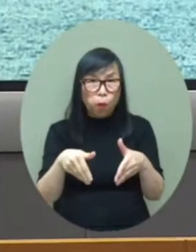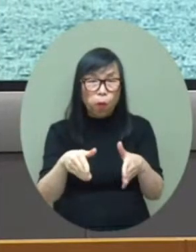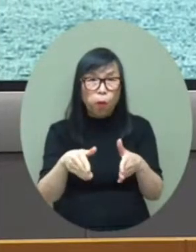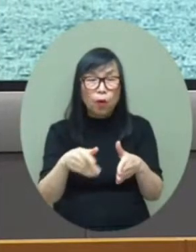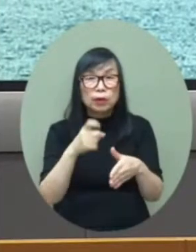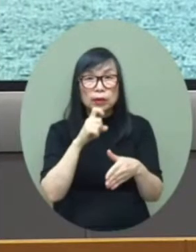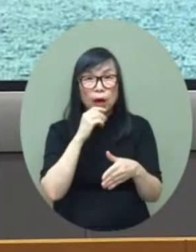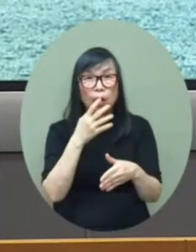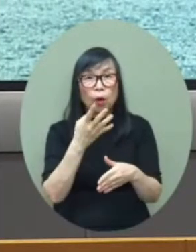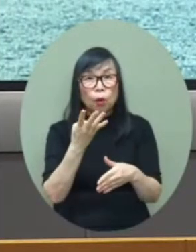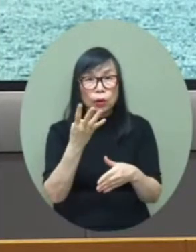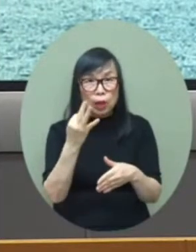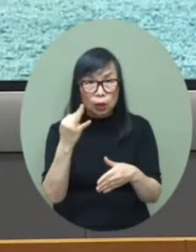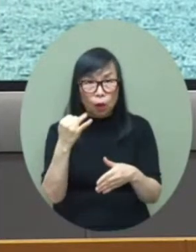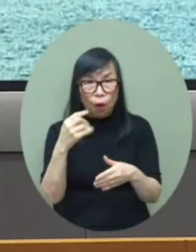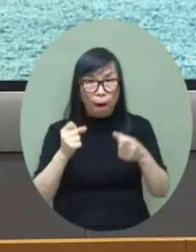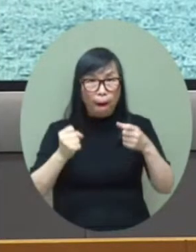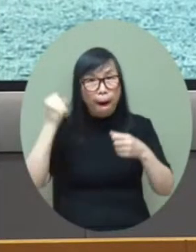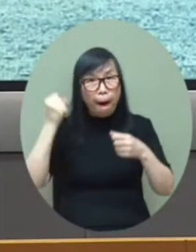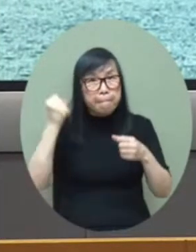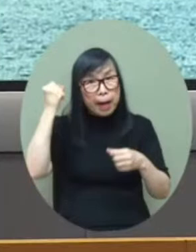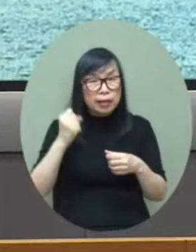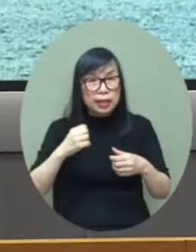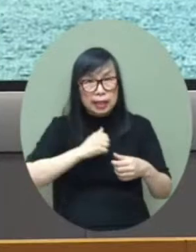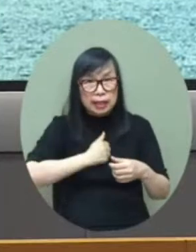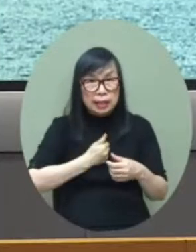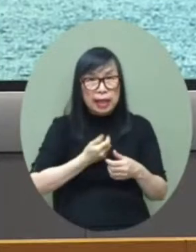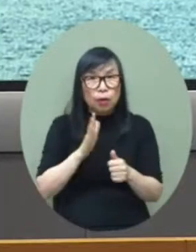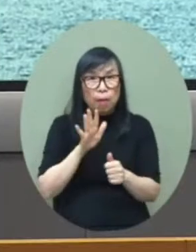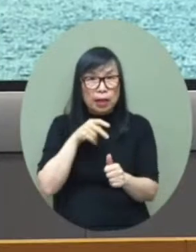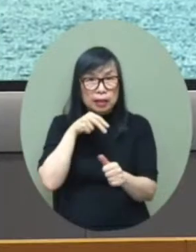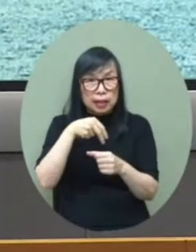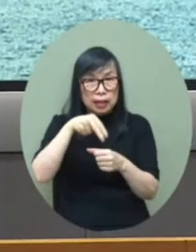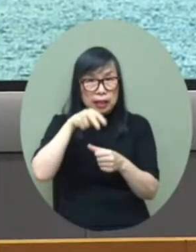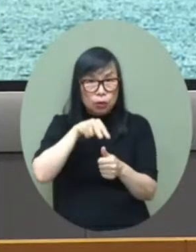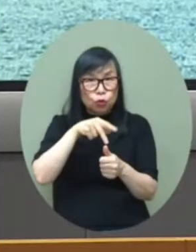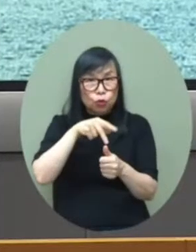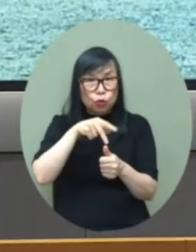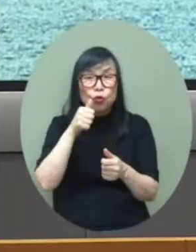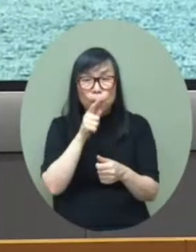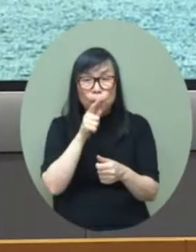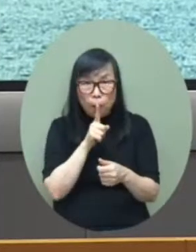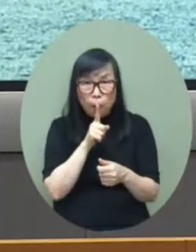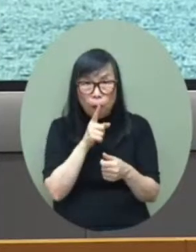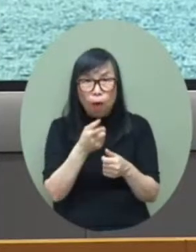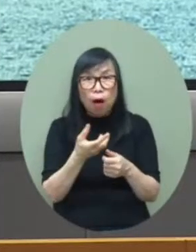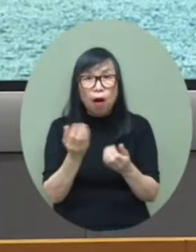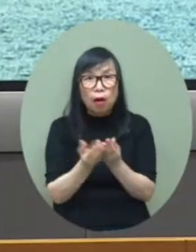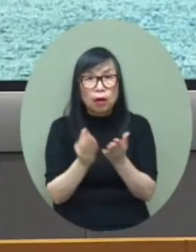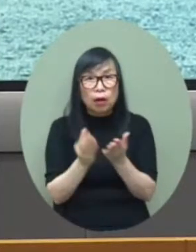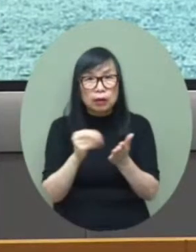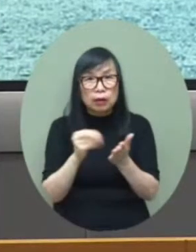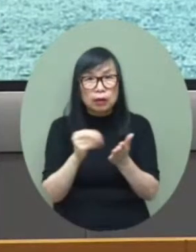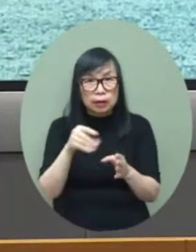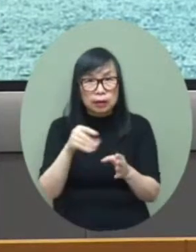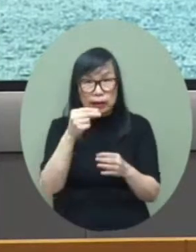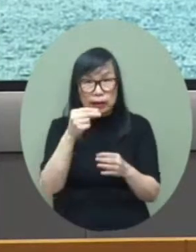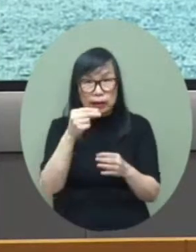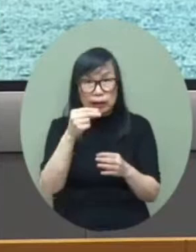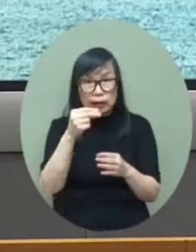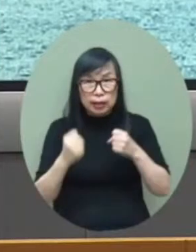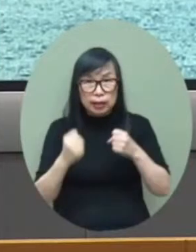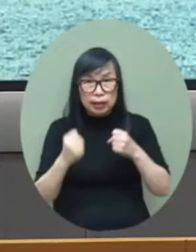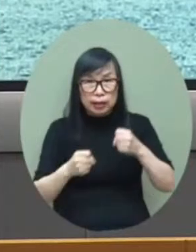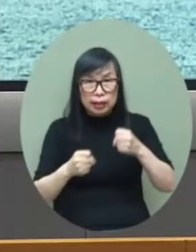Kowloon Tong, Norfolk Road, kindergarten, a few drivers of school buses